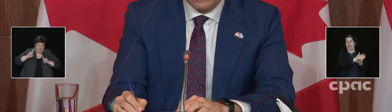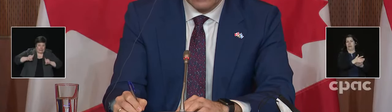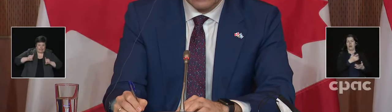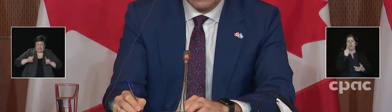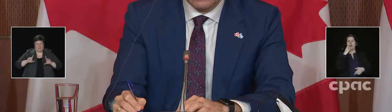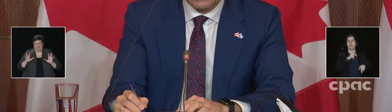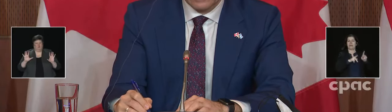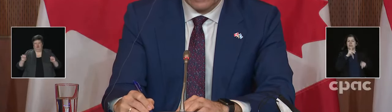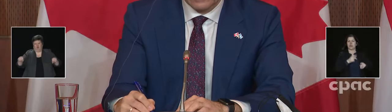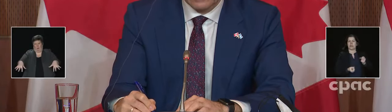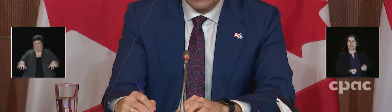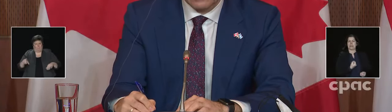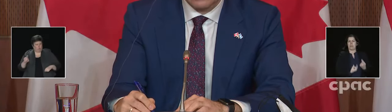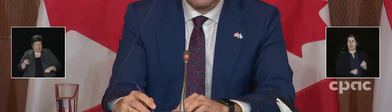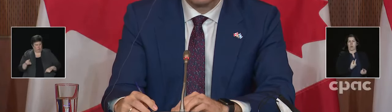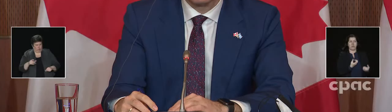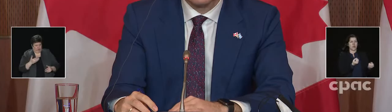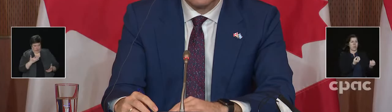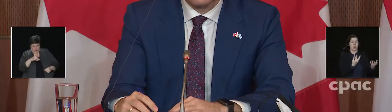testing for everybody.